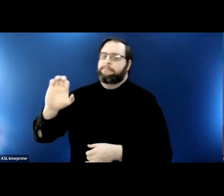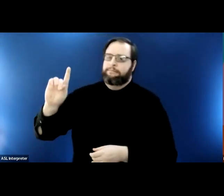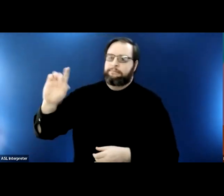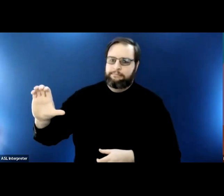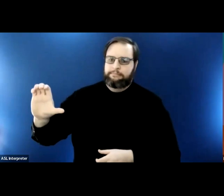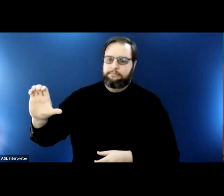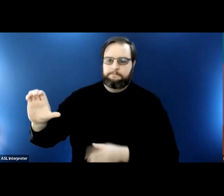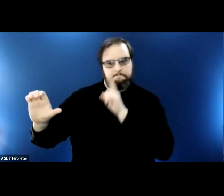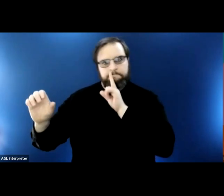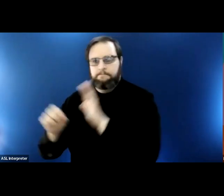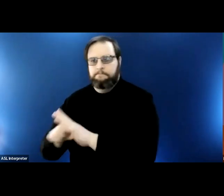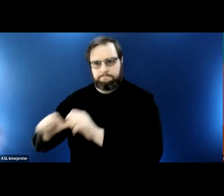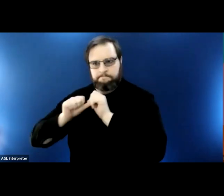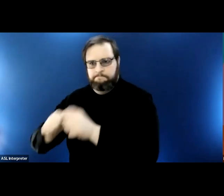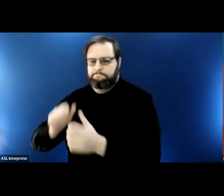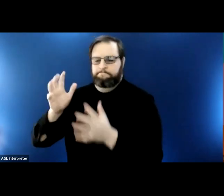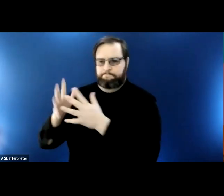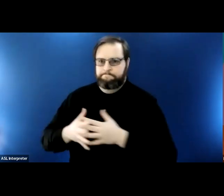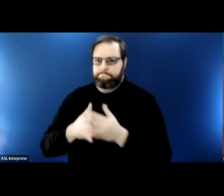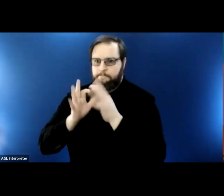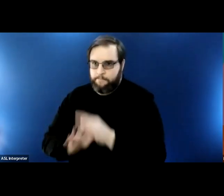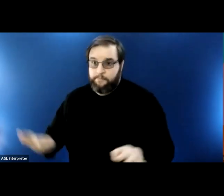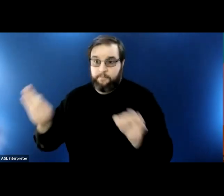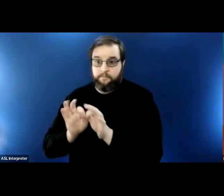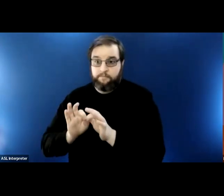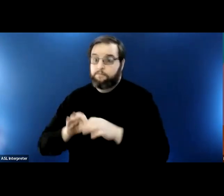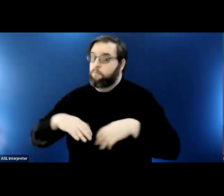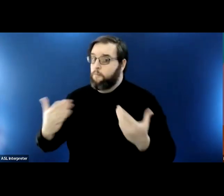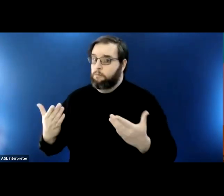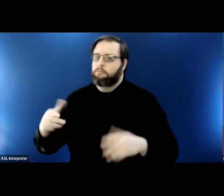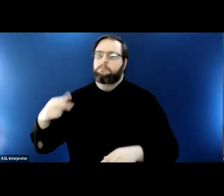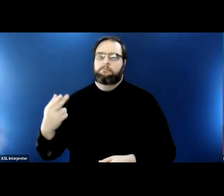a commitment to help America realize the true value of our HBCUs.